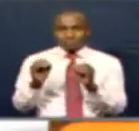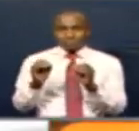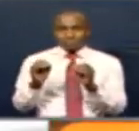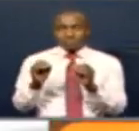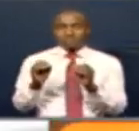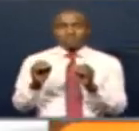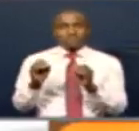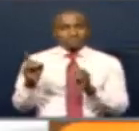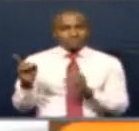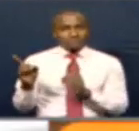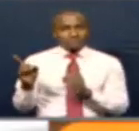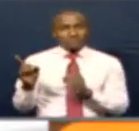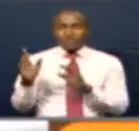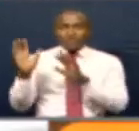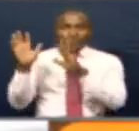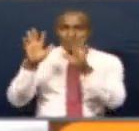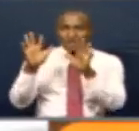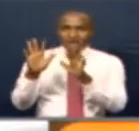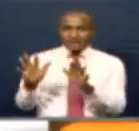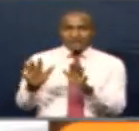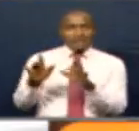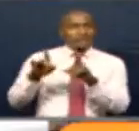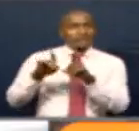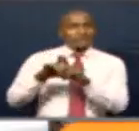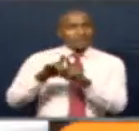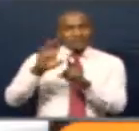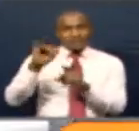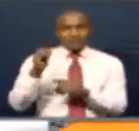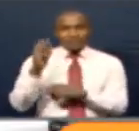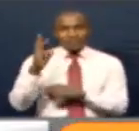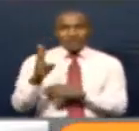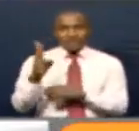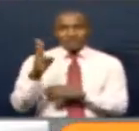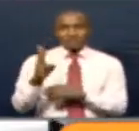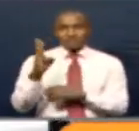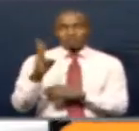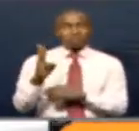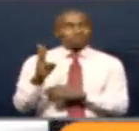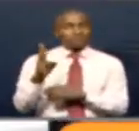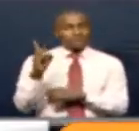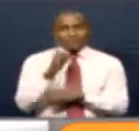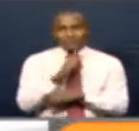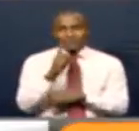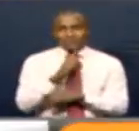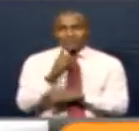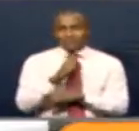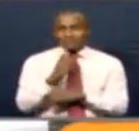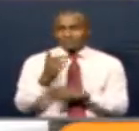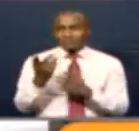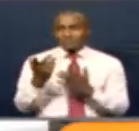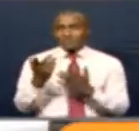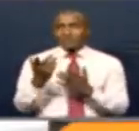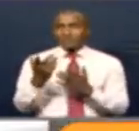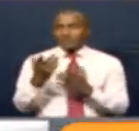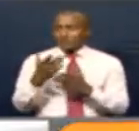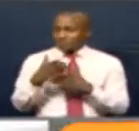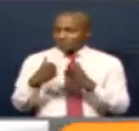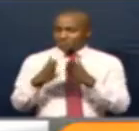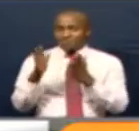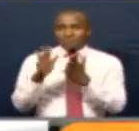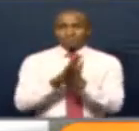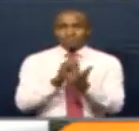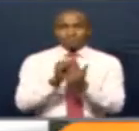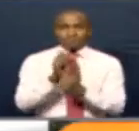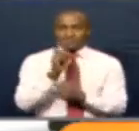The vagaries in weather, particularly since the end of March, have been quite extreme. It has taken its toll on the public infrastructure.